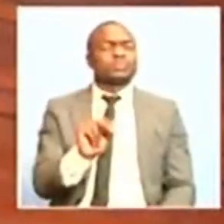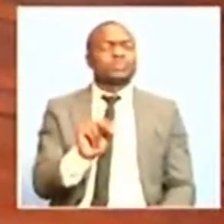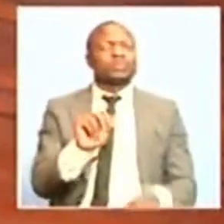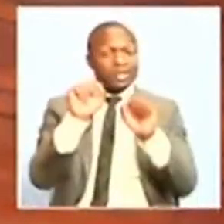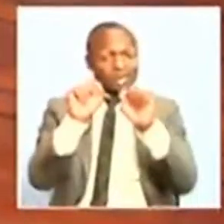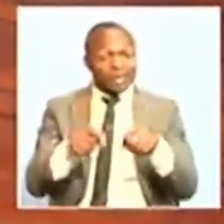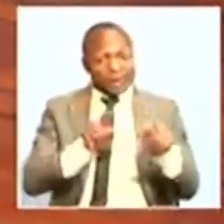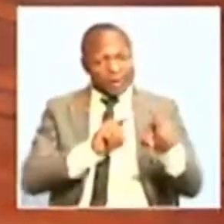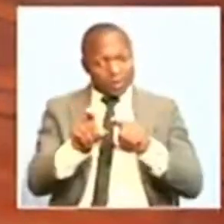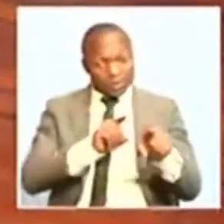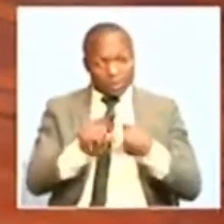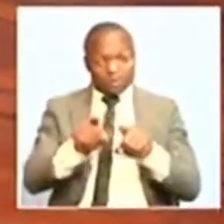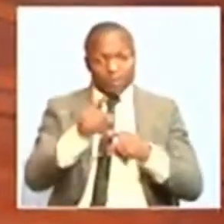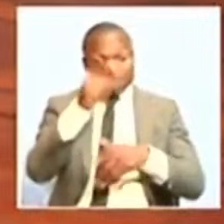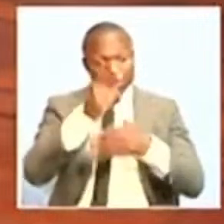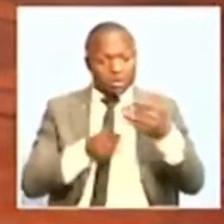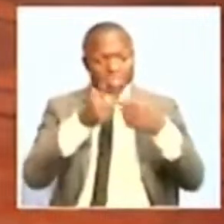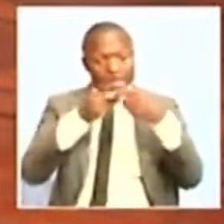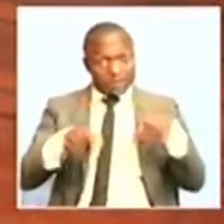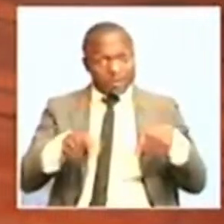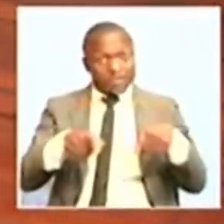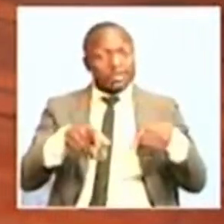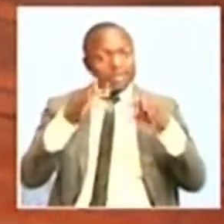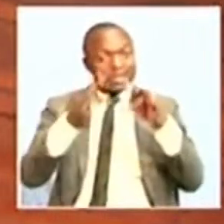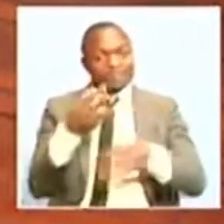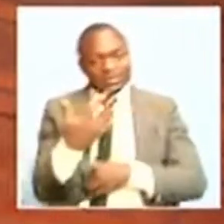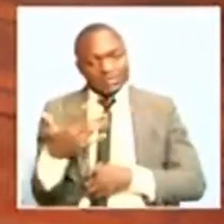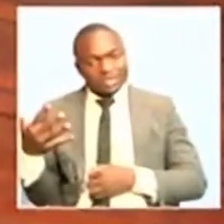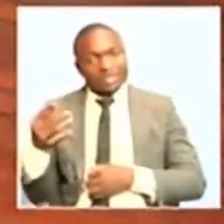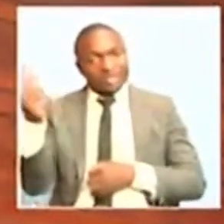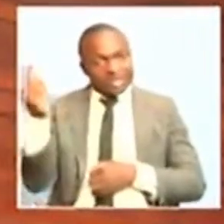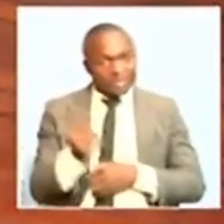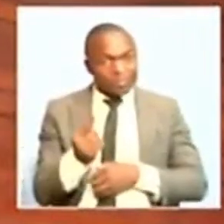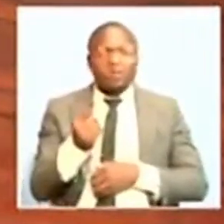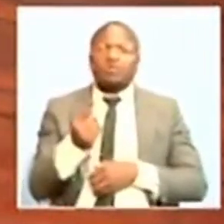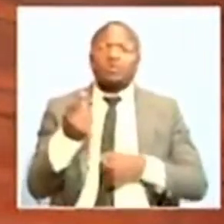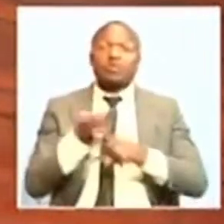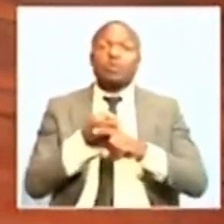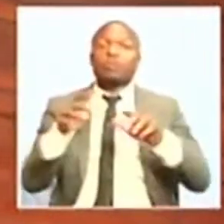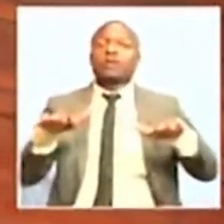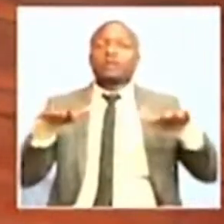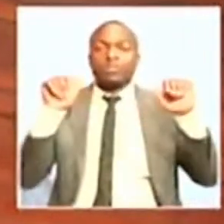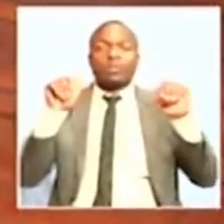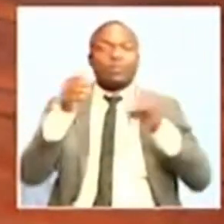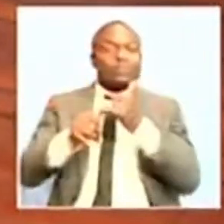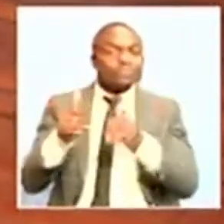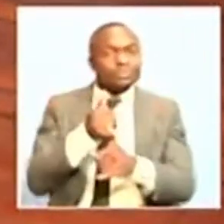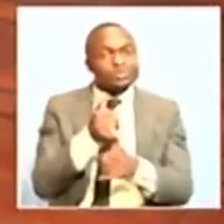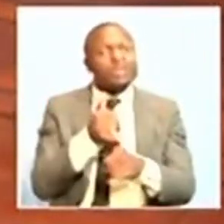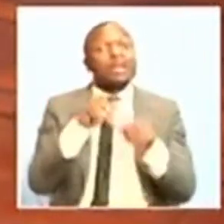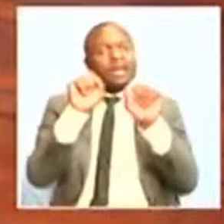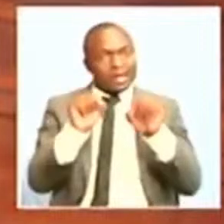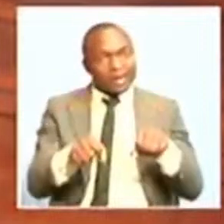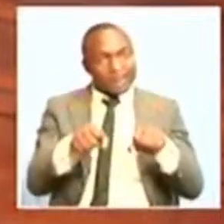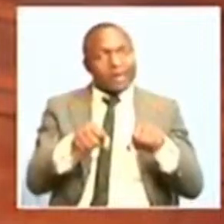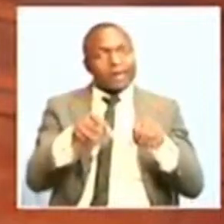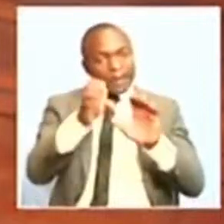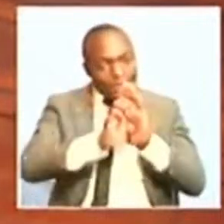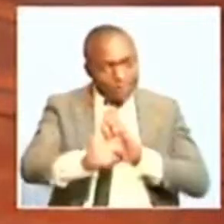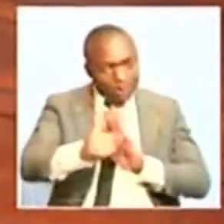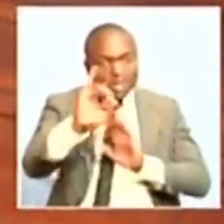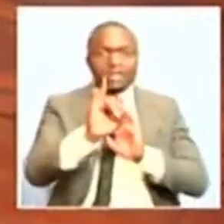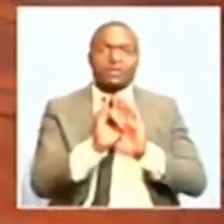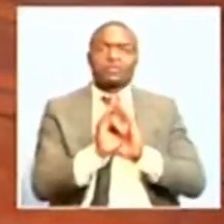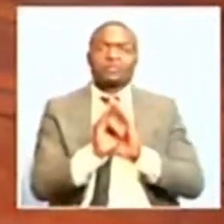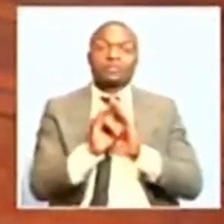them compete with whatever is happening, whether the thing is coming from Zimbabwe, South Africa, then can also import and export. Okay.